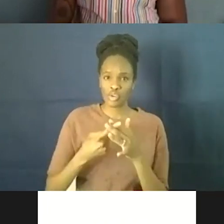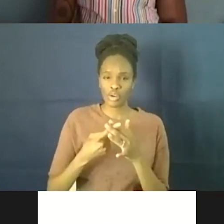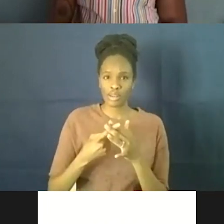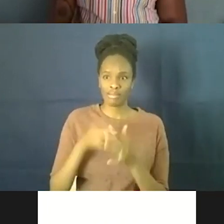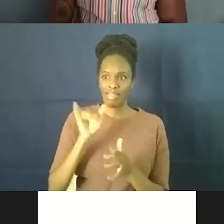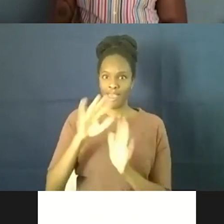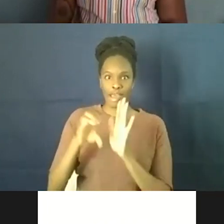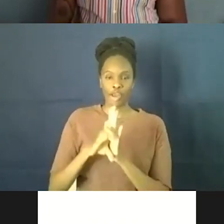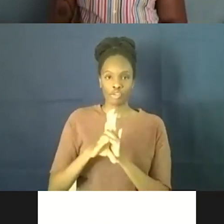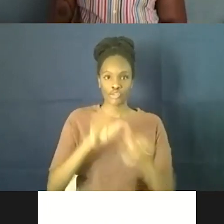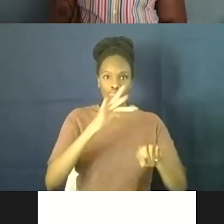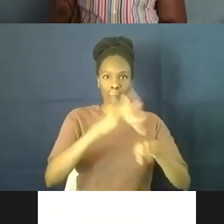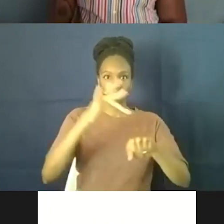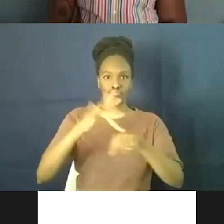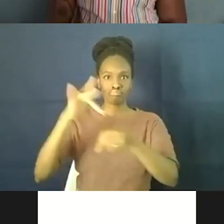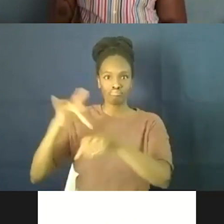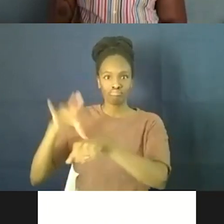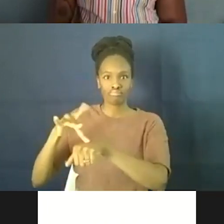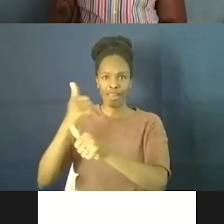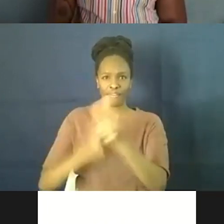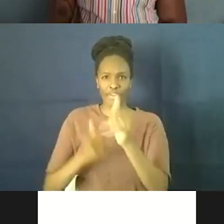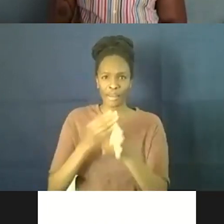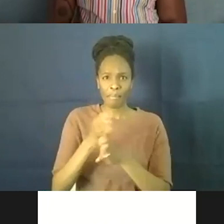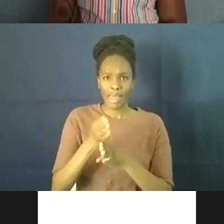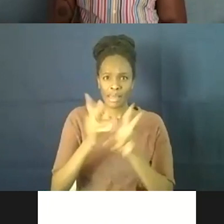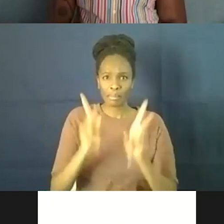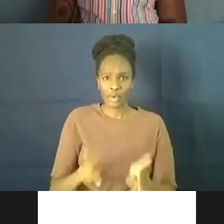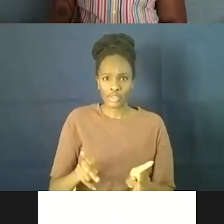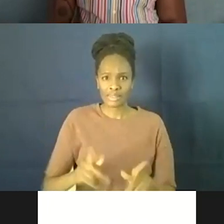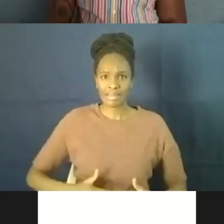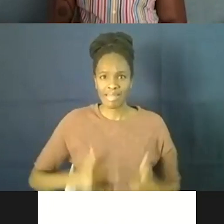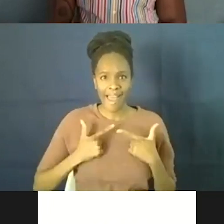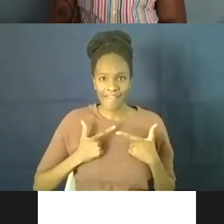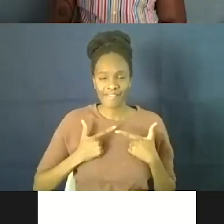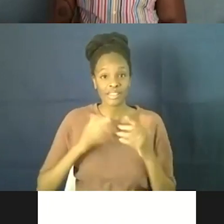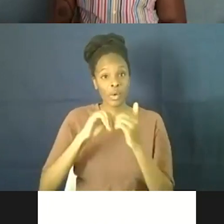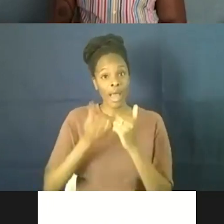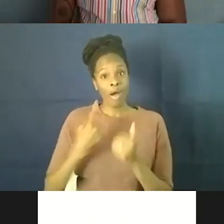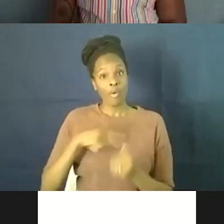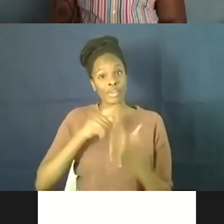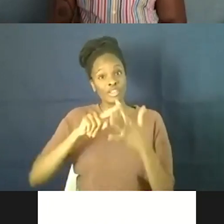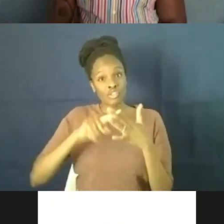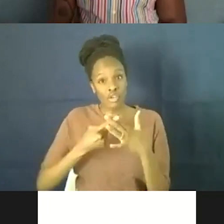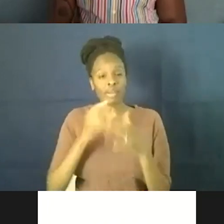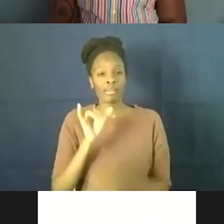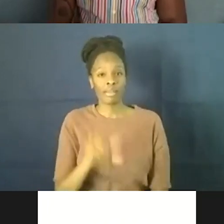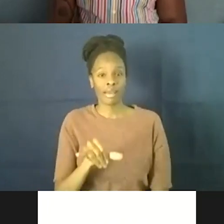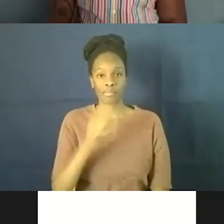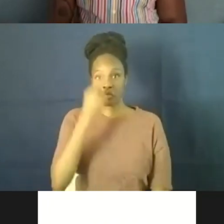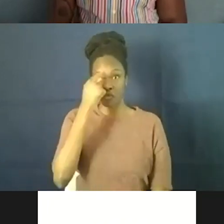of like touching every main person's life. And the way that we got into that, that was, like, to